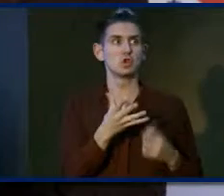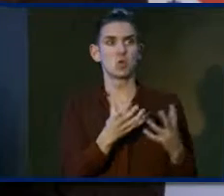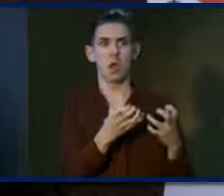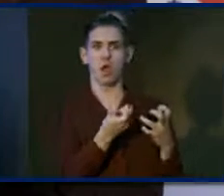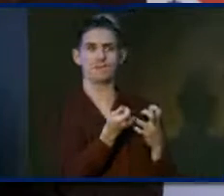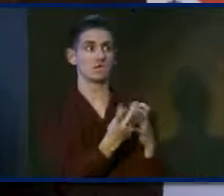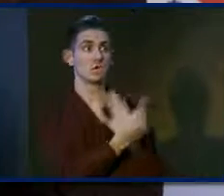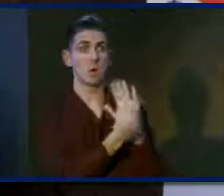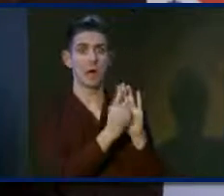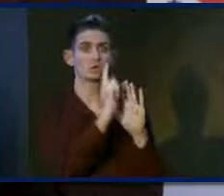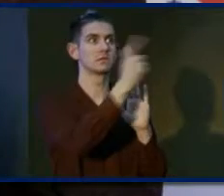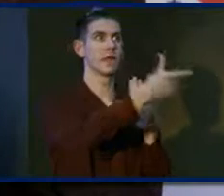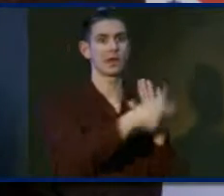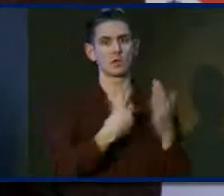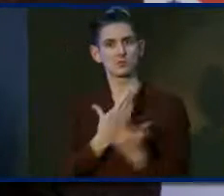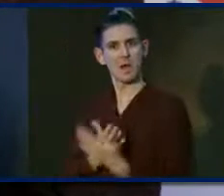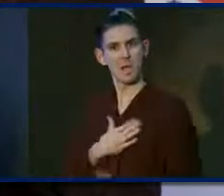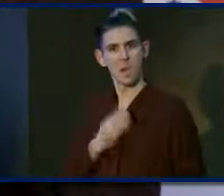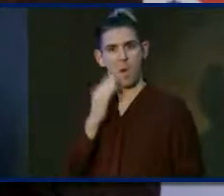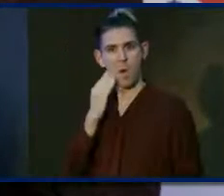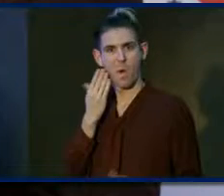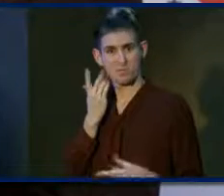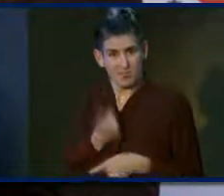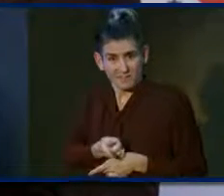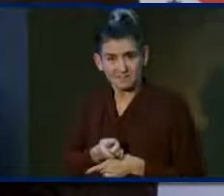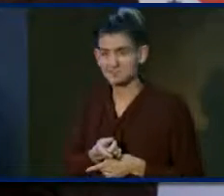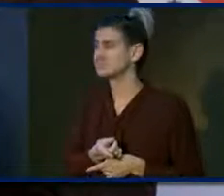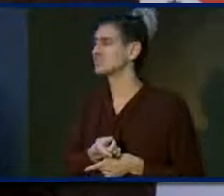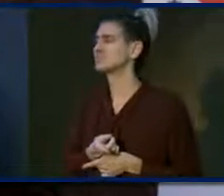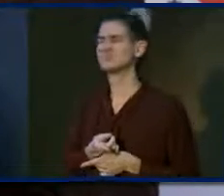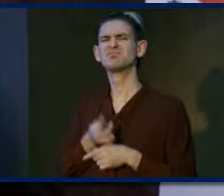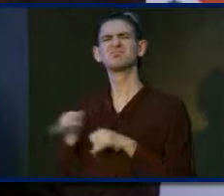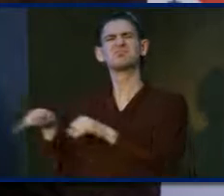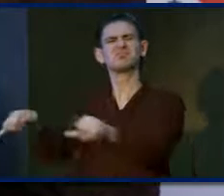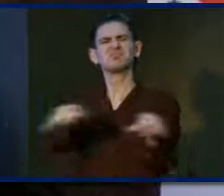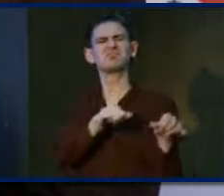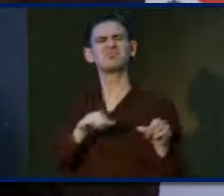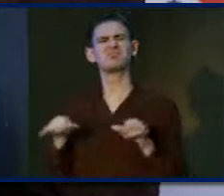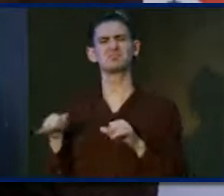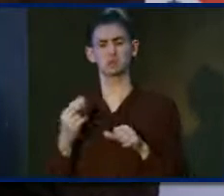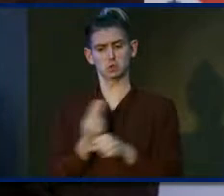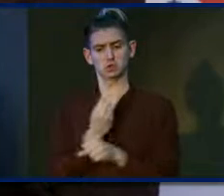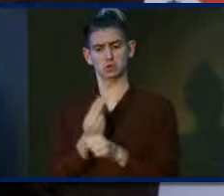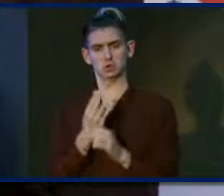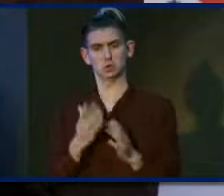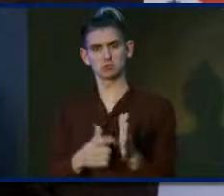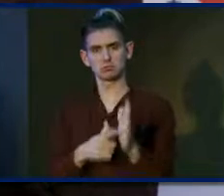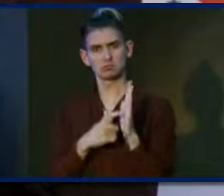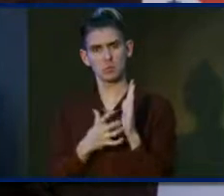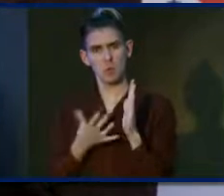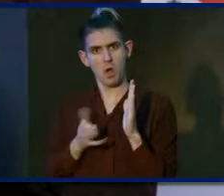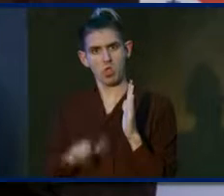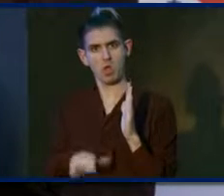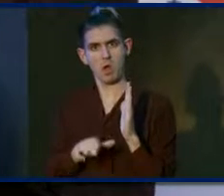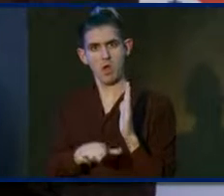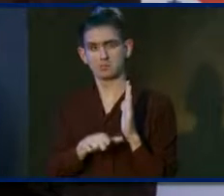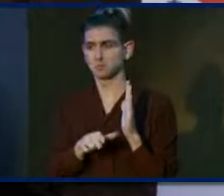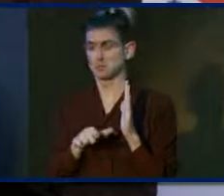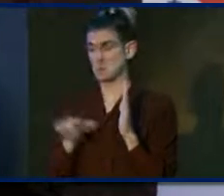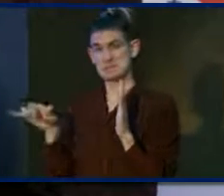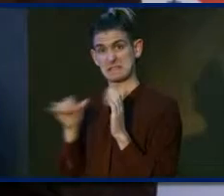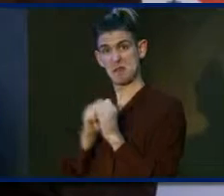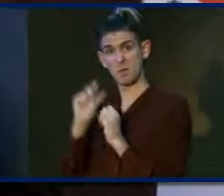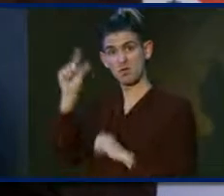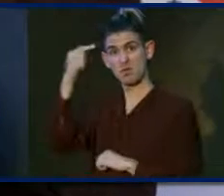right? And that's just become what consumers demand. And we have to, again, meet them where they are with regard to the voting